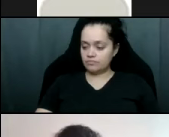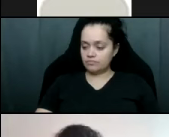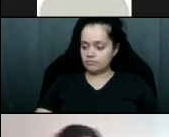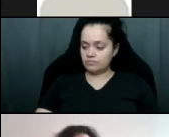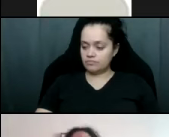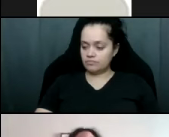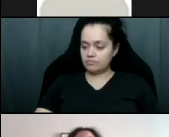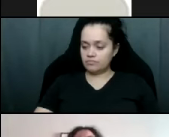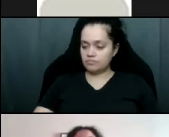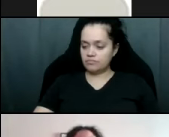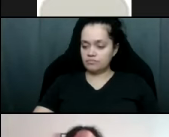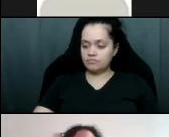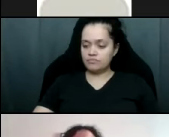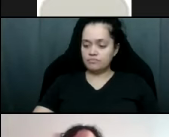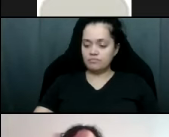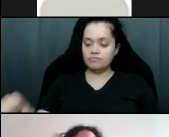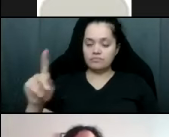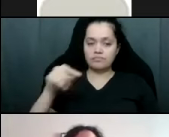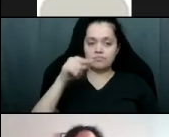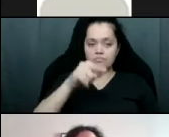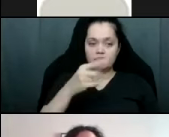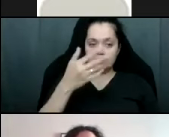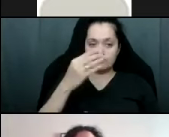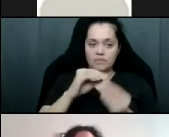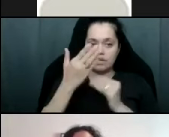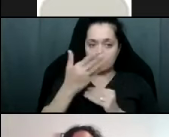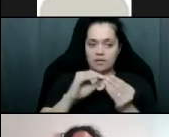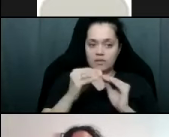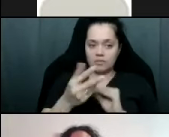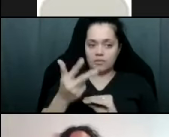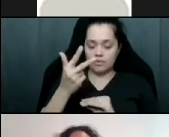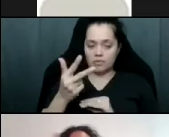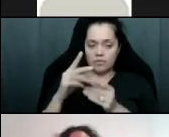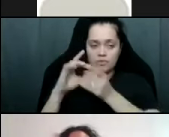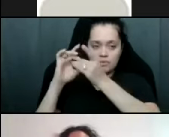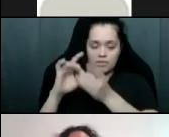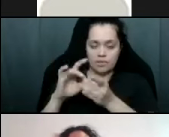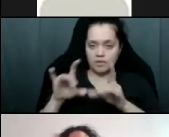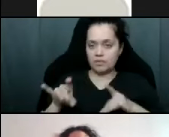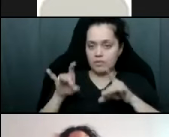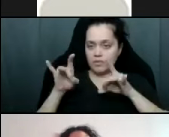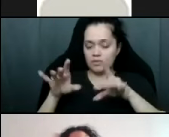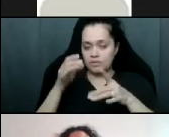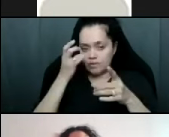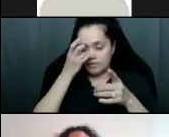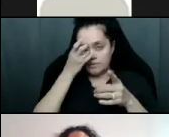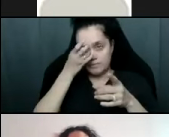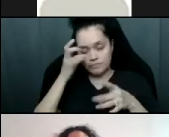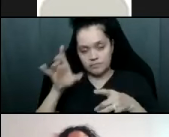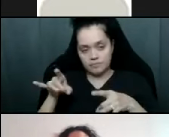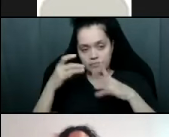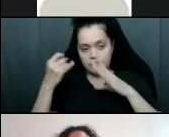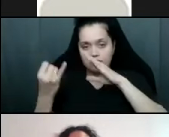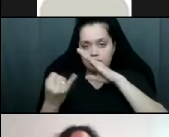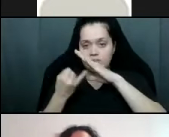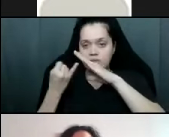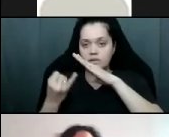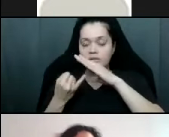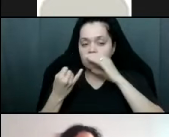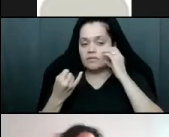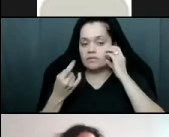All right, and here's thing number 3 for you to know about Australia. Australia's isolation